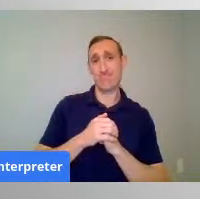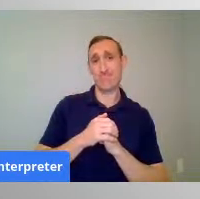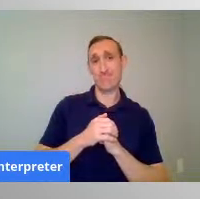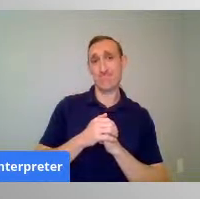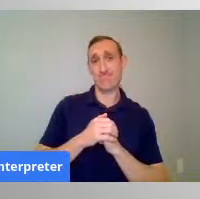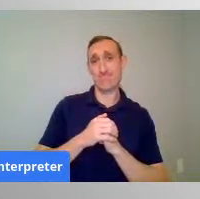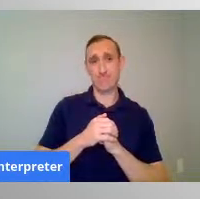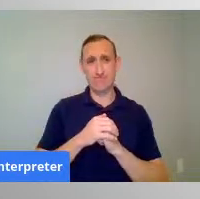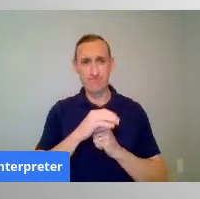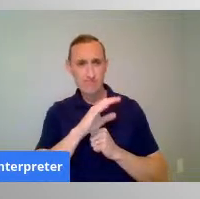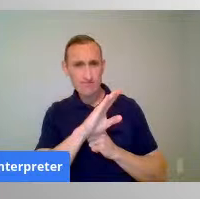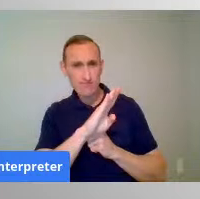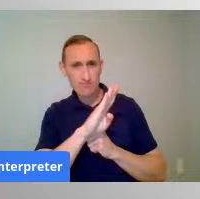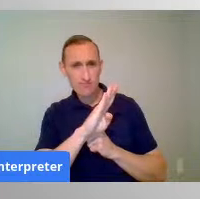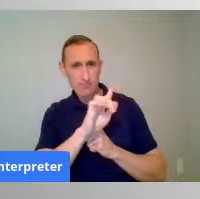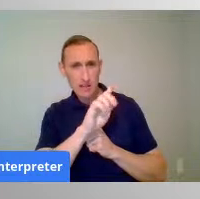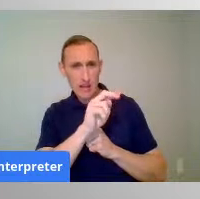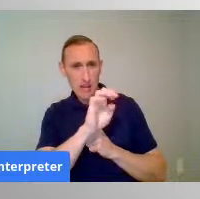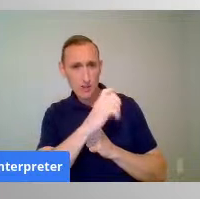Blaine, did you have something?